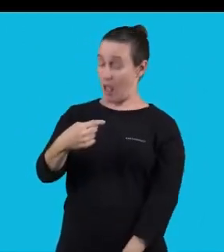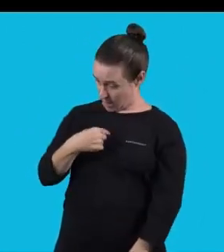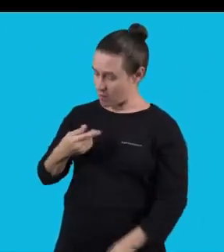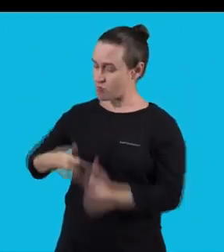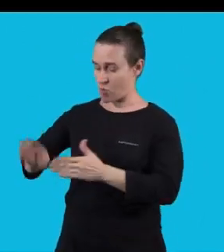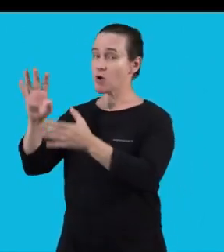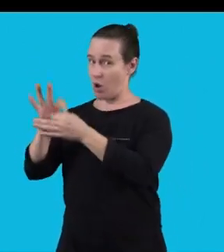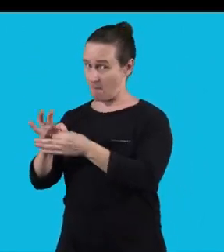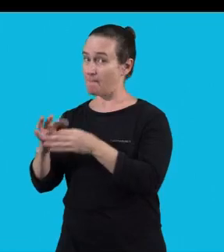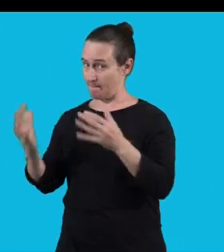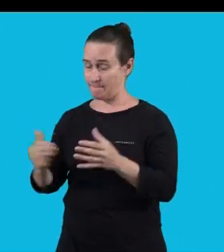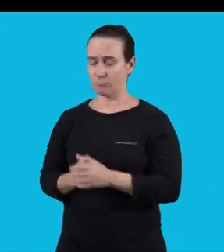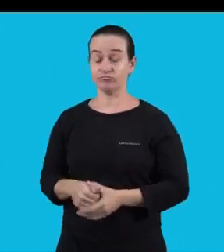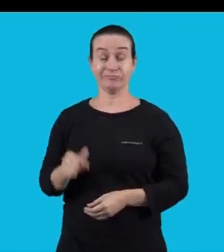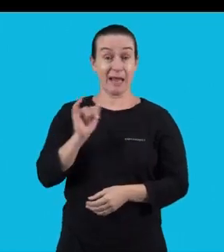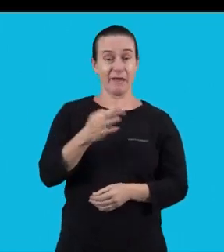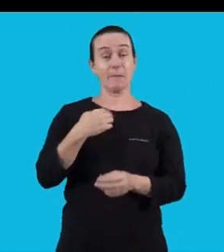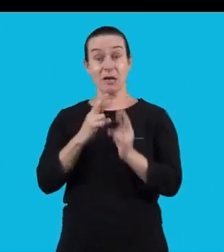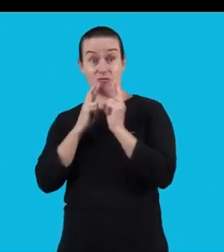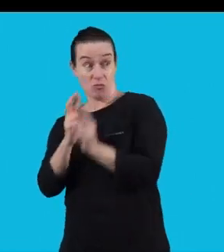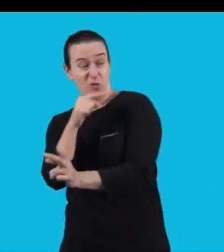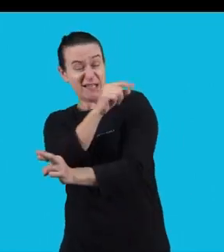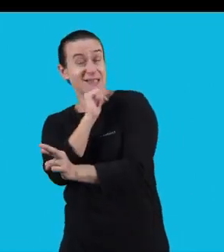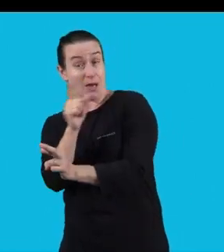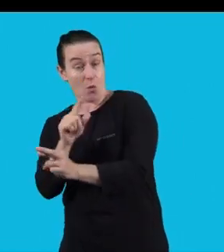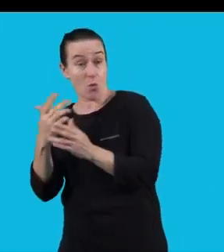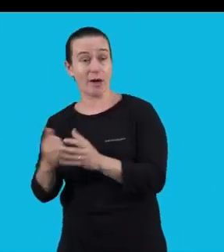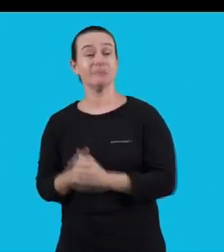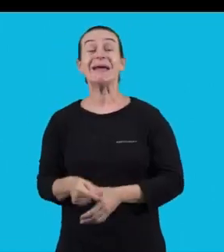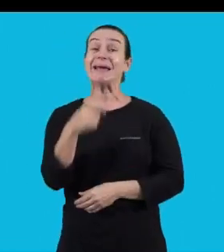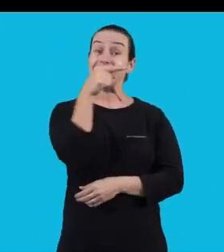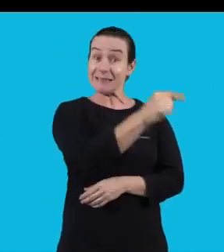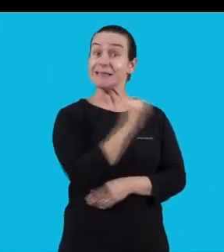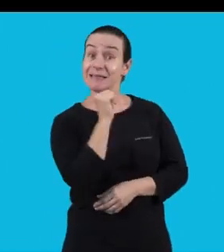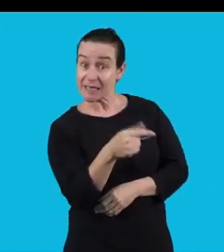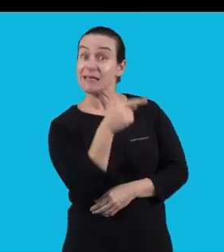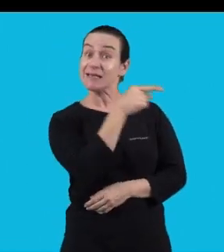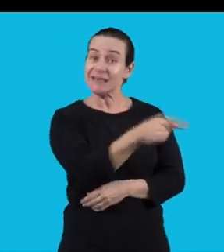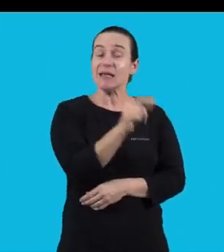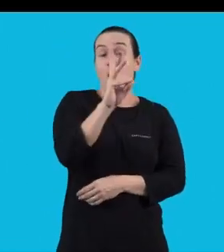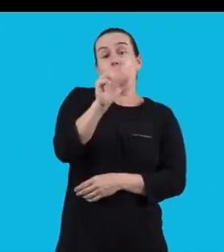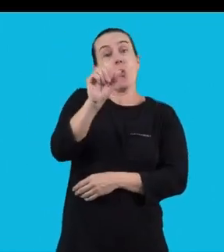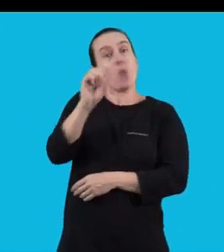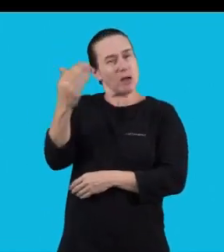speech. In the reported form, he said that he was going home.